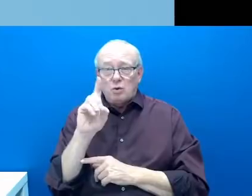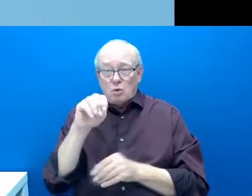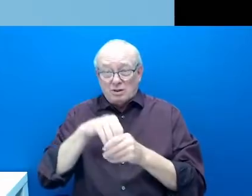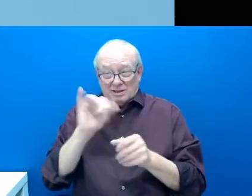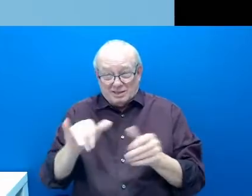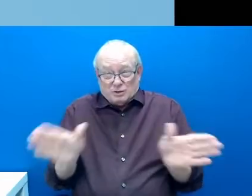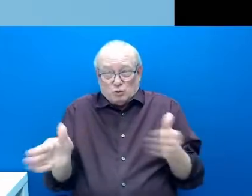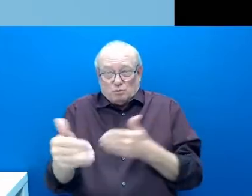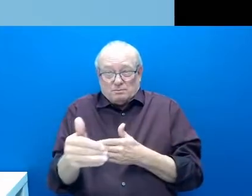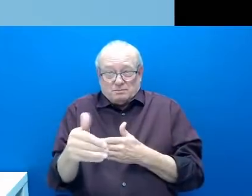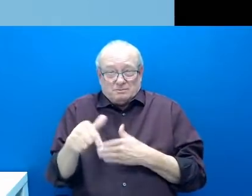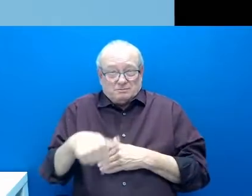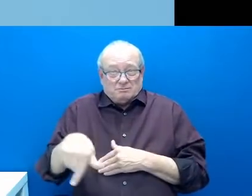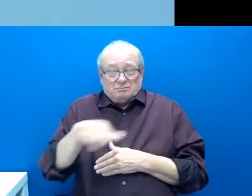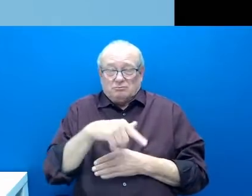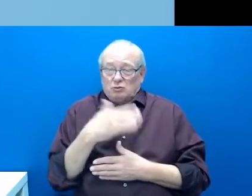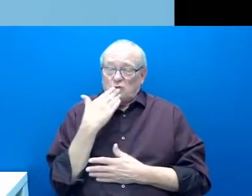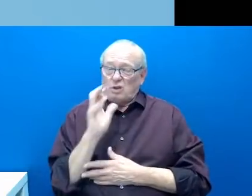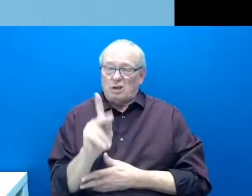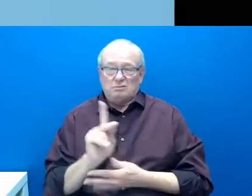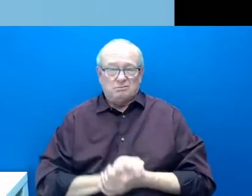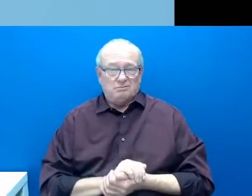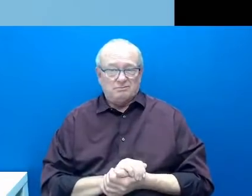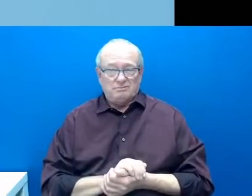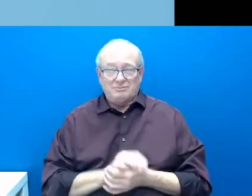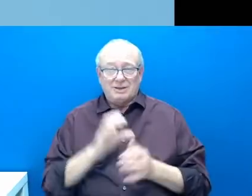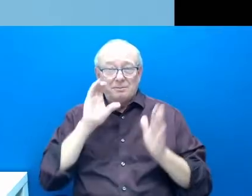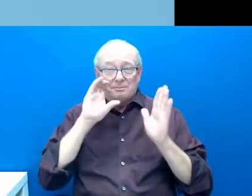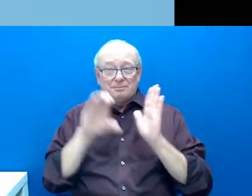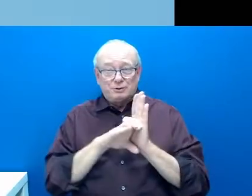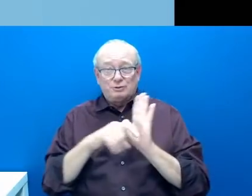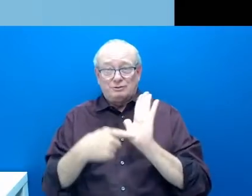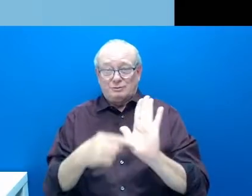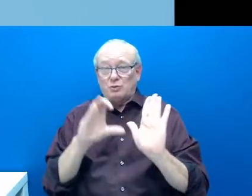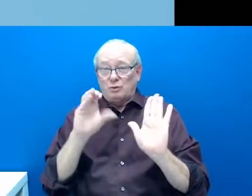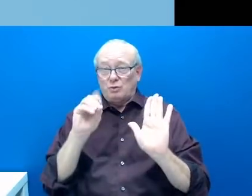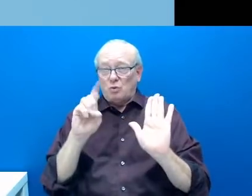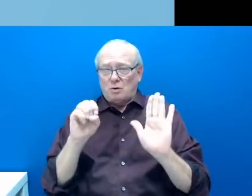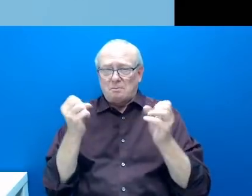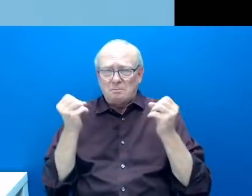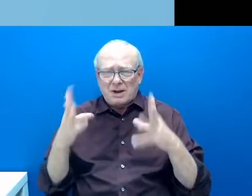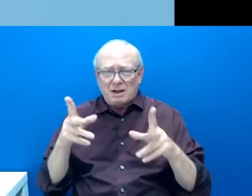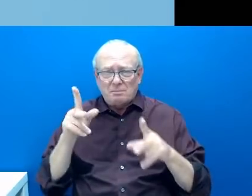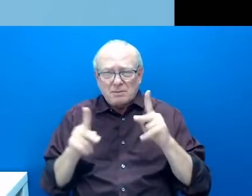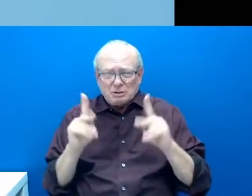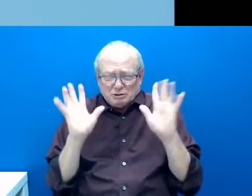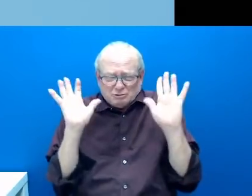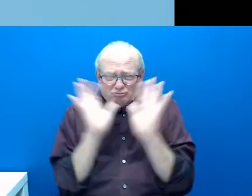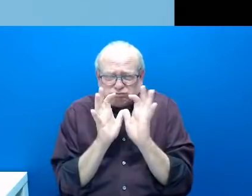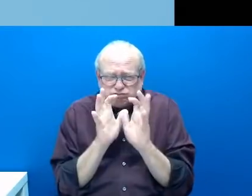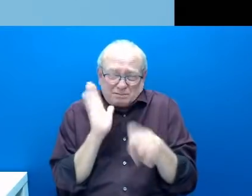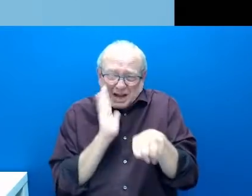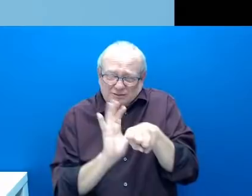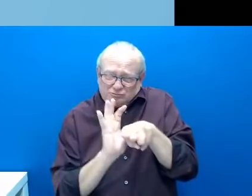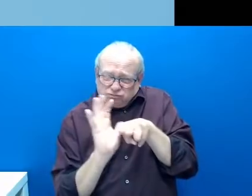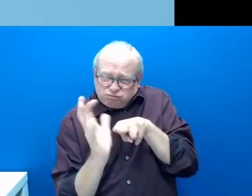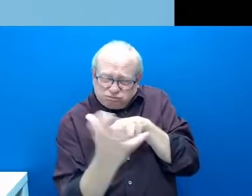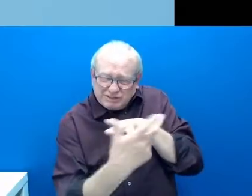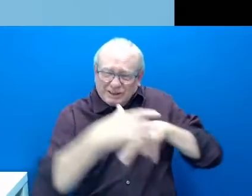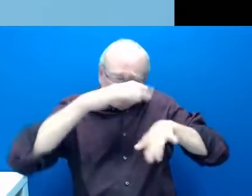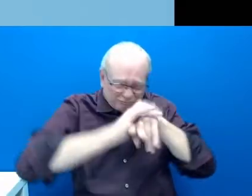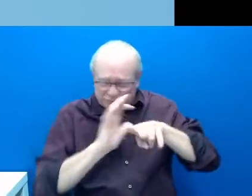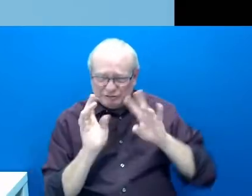please. So this is a picture of a code. Both of these photos, I should point out, are by Heather Patterson, who's an emergency